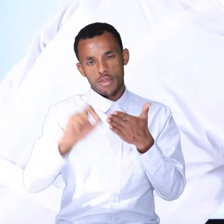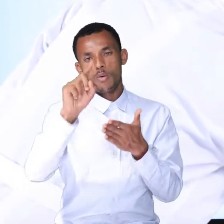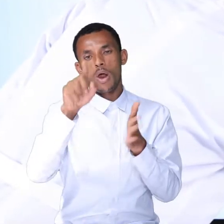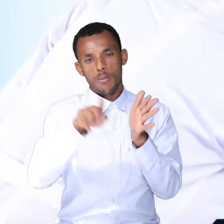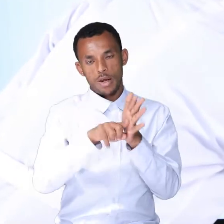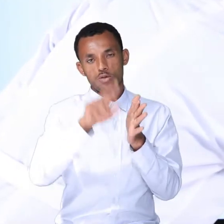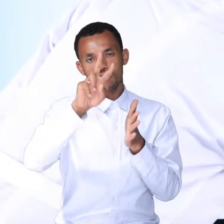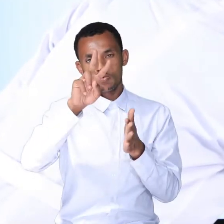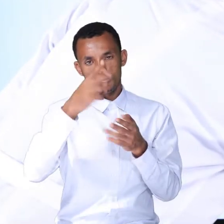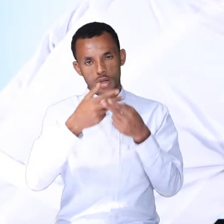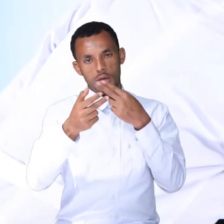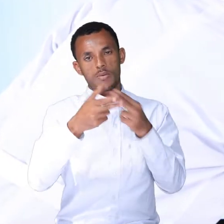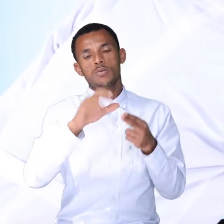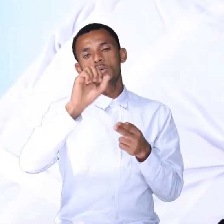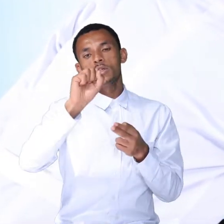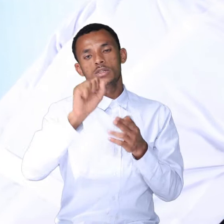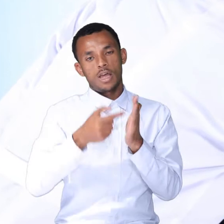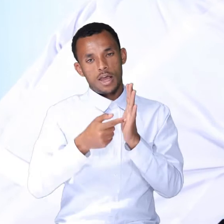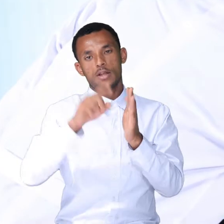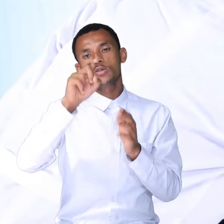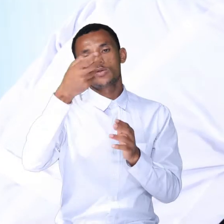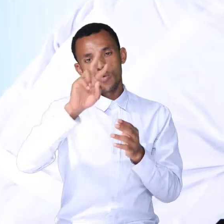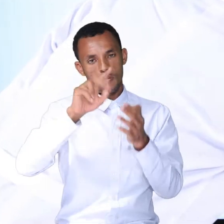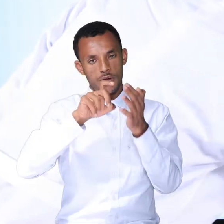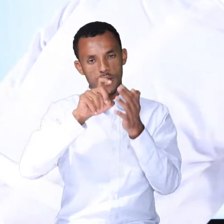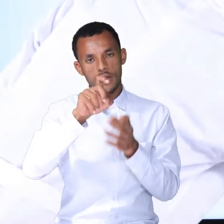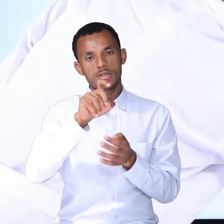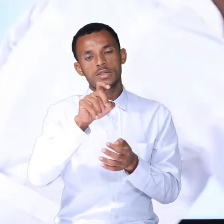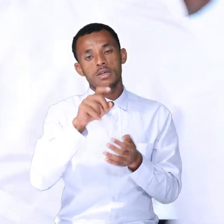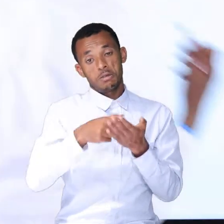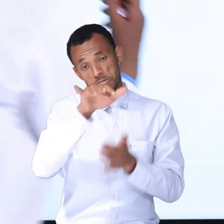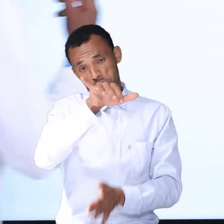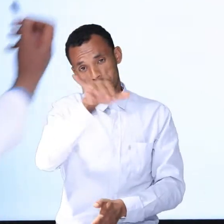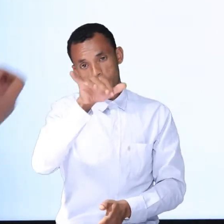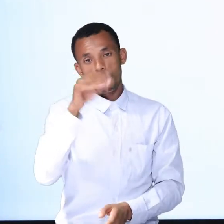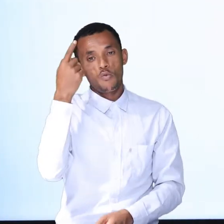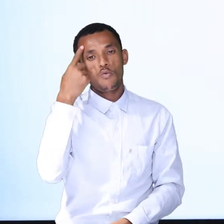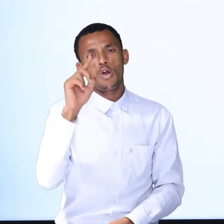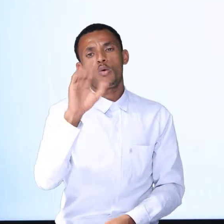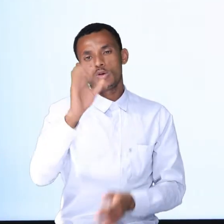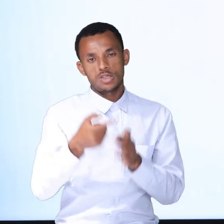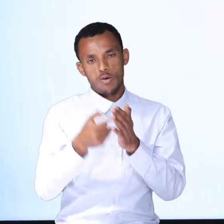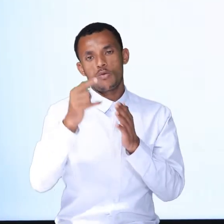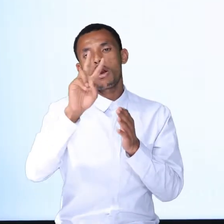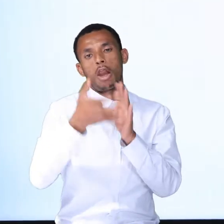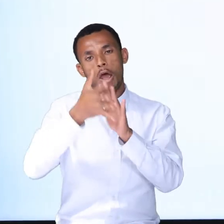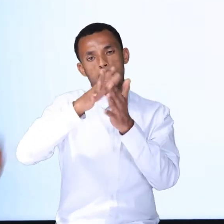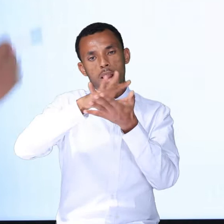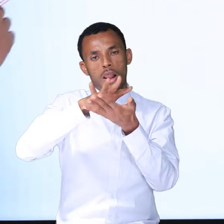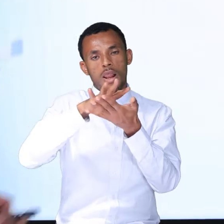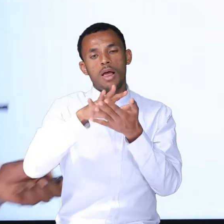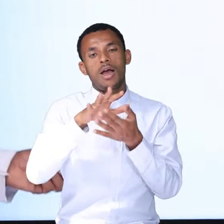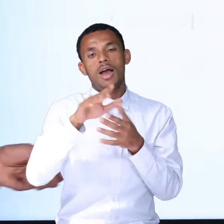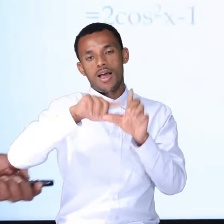minus twice sine square of x. It is the same thing for cosine of double angle it will be.